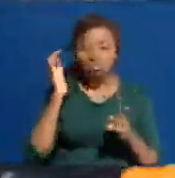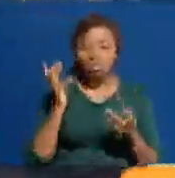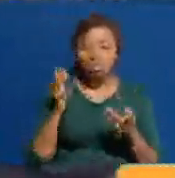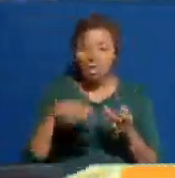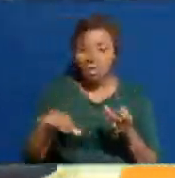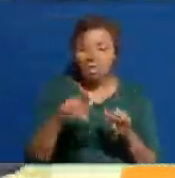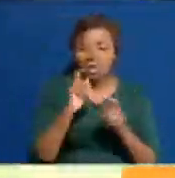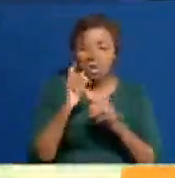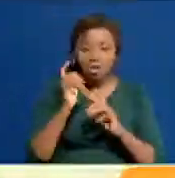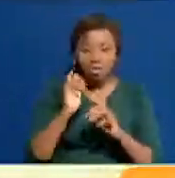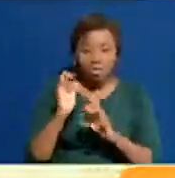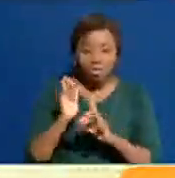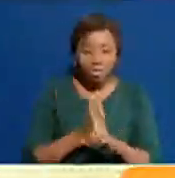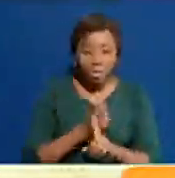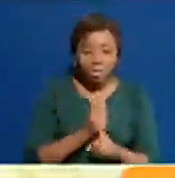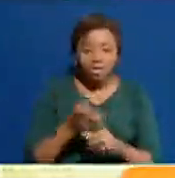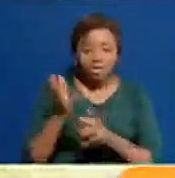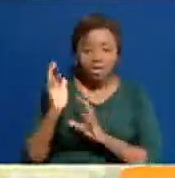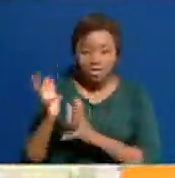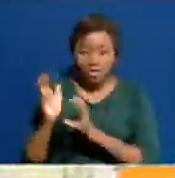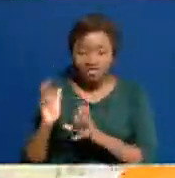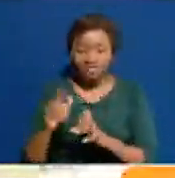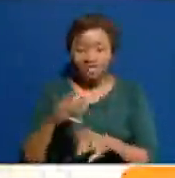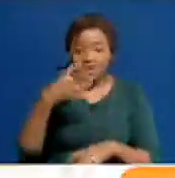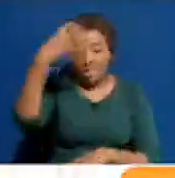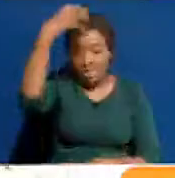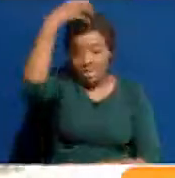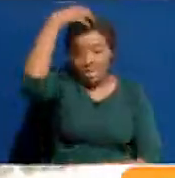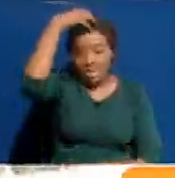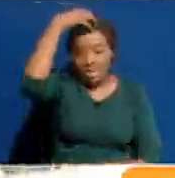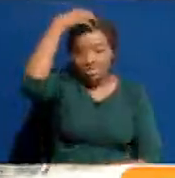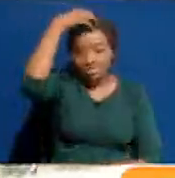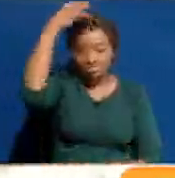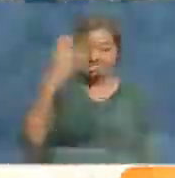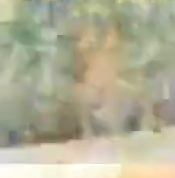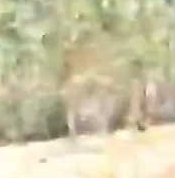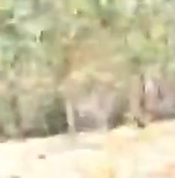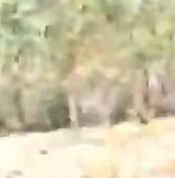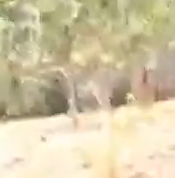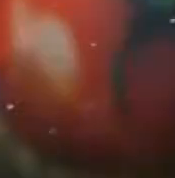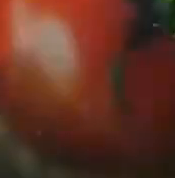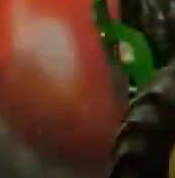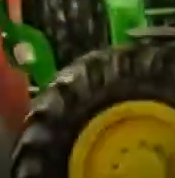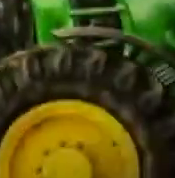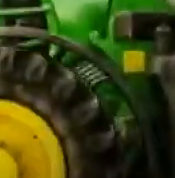Kwale, Kilifi, and Lamu. Denis Otieno, Smart Farm.